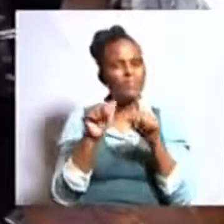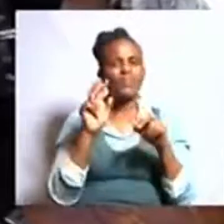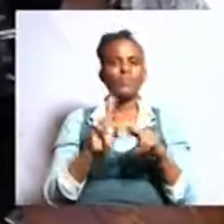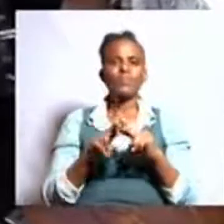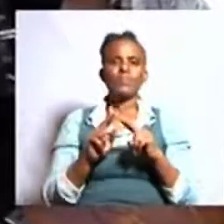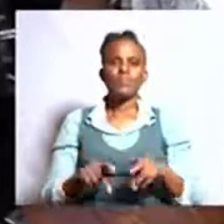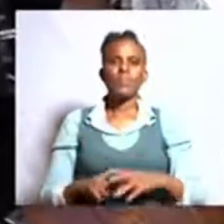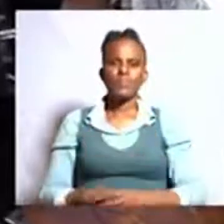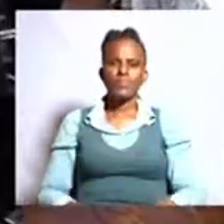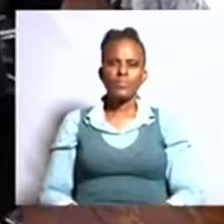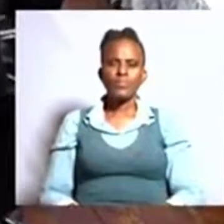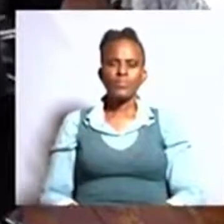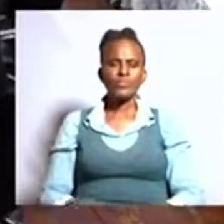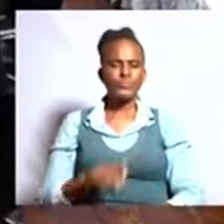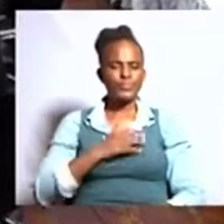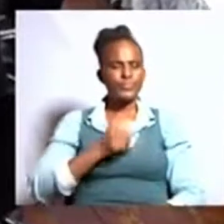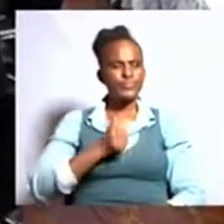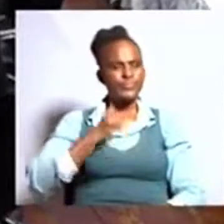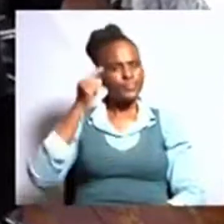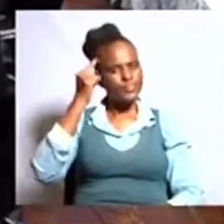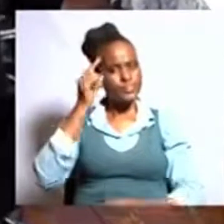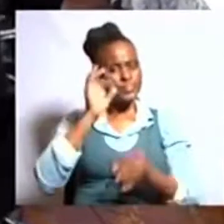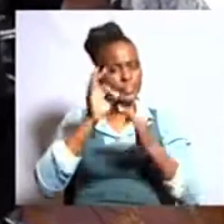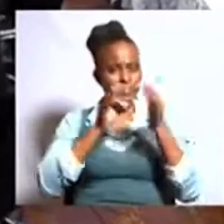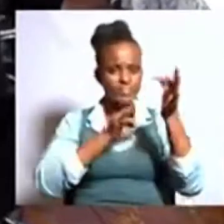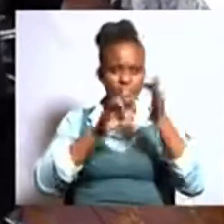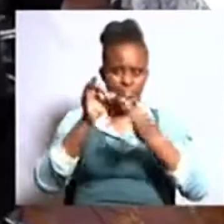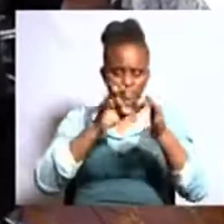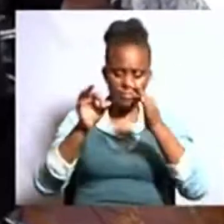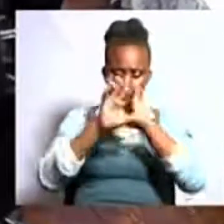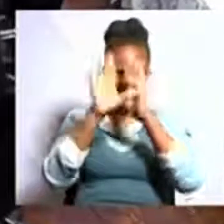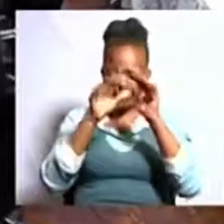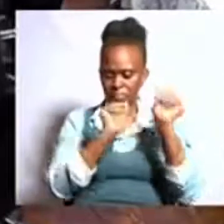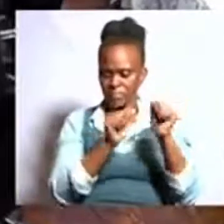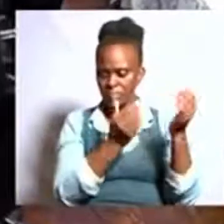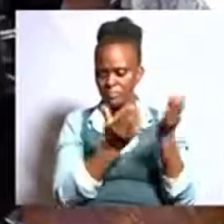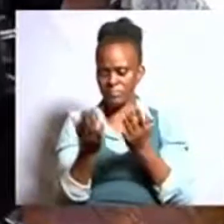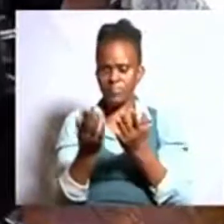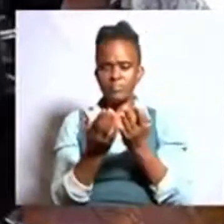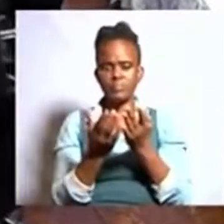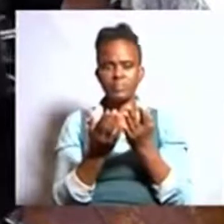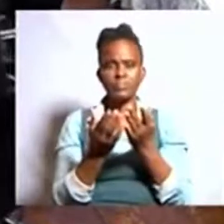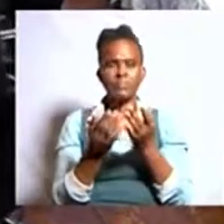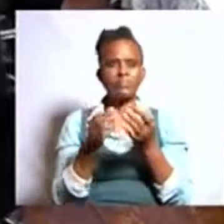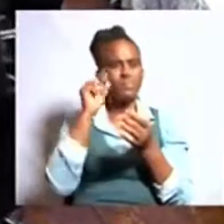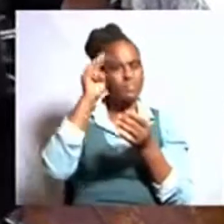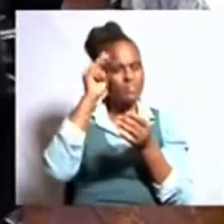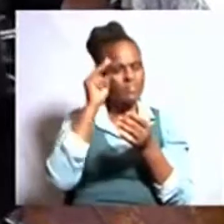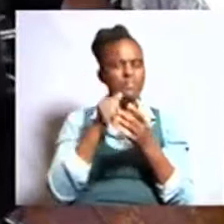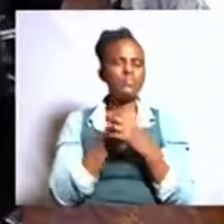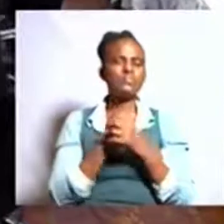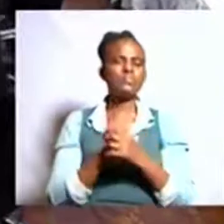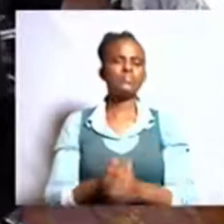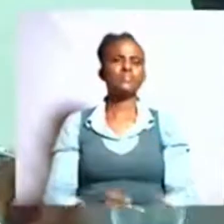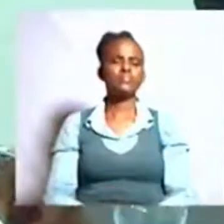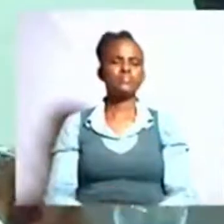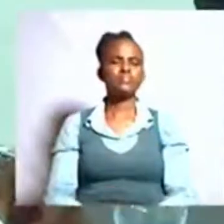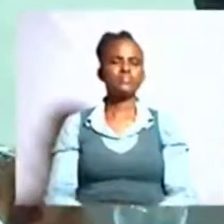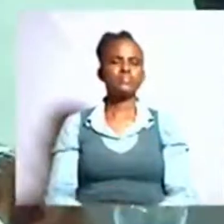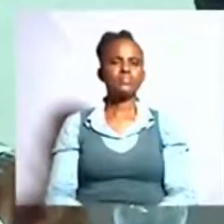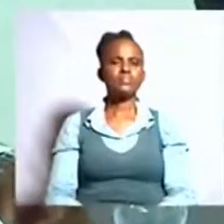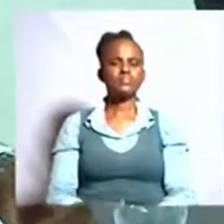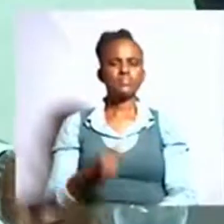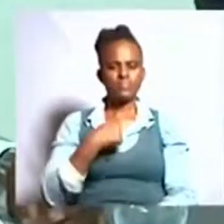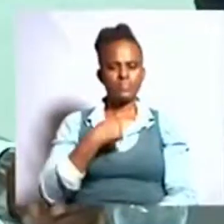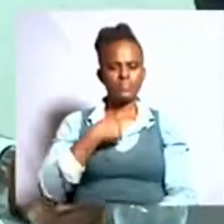Chair, I think if it was outlined in the question, you could have brought the minutes of the sitting. But allow me